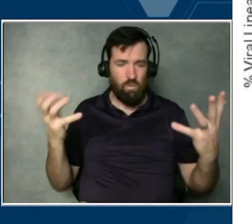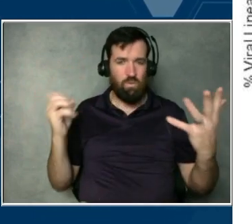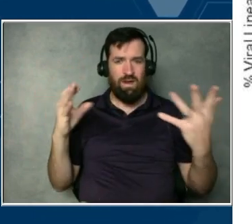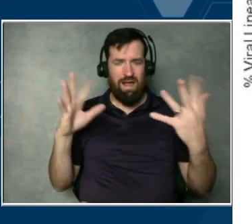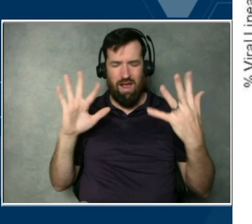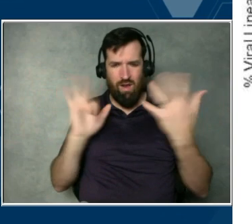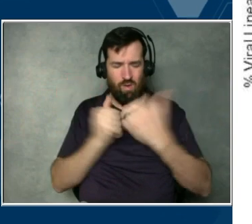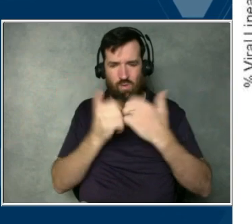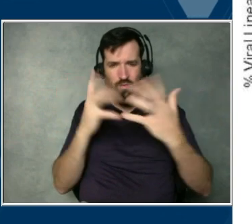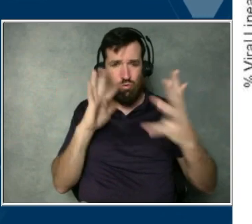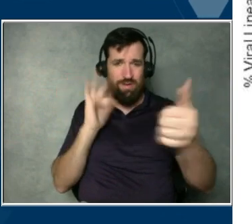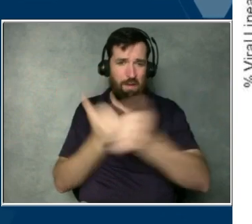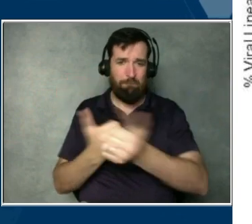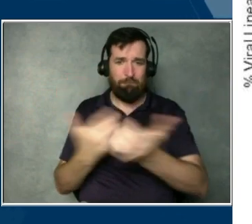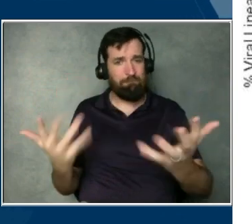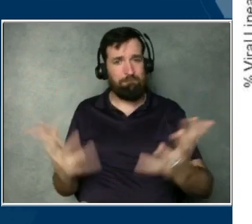up?